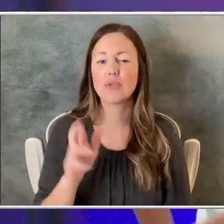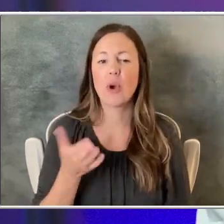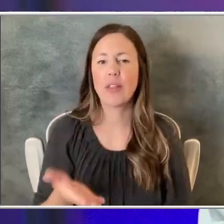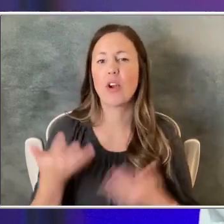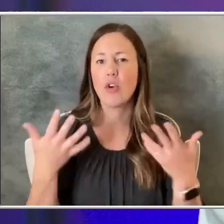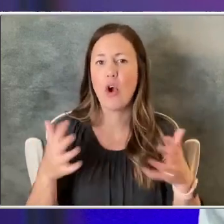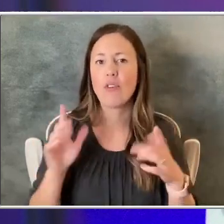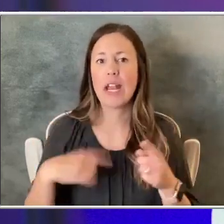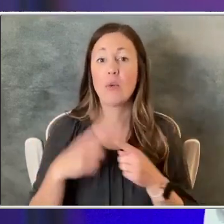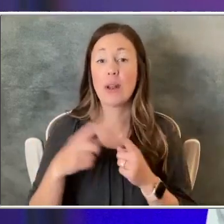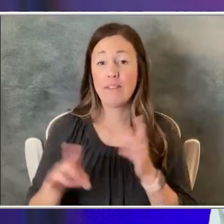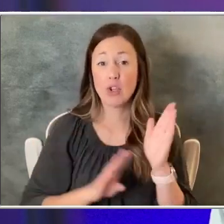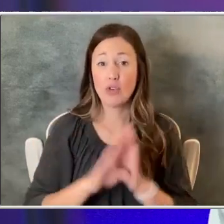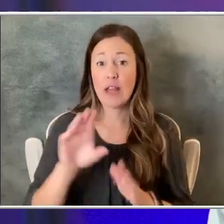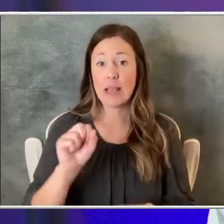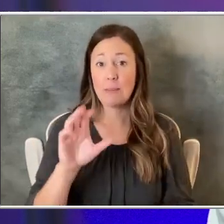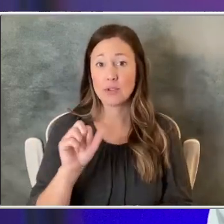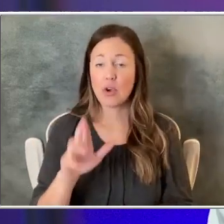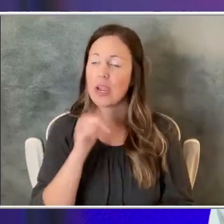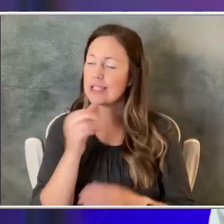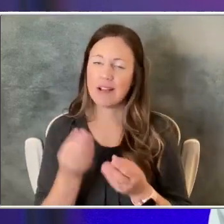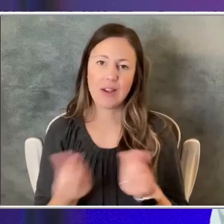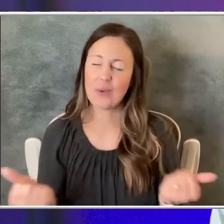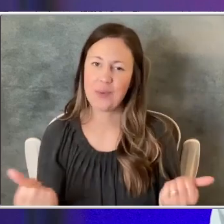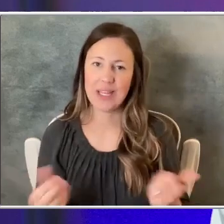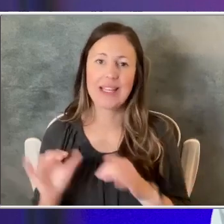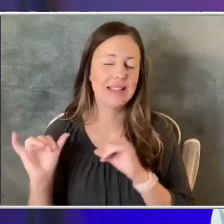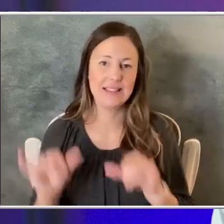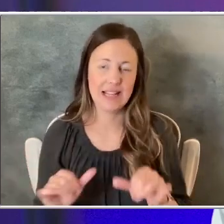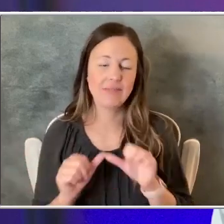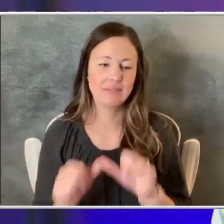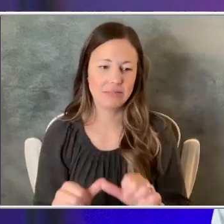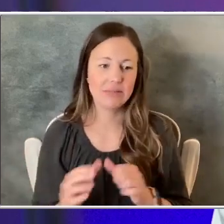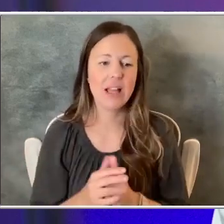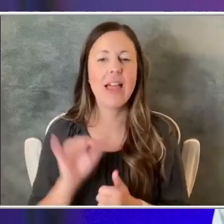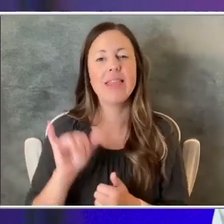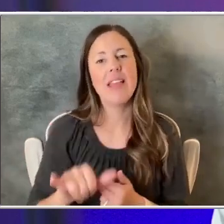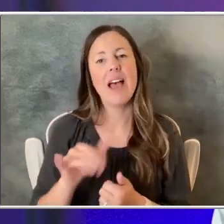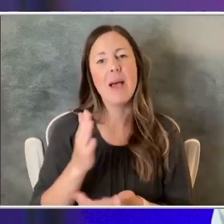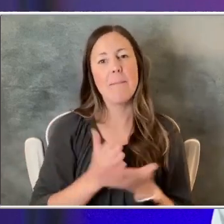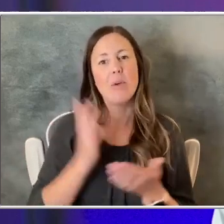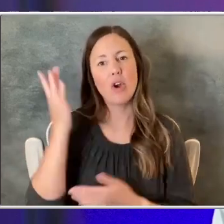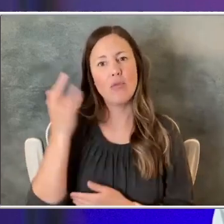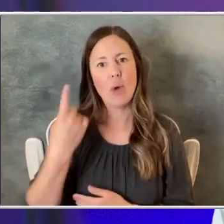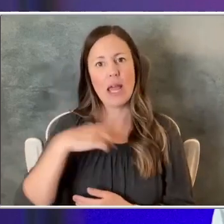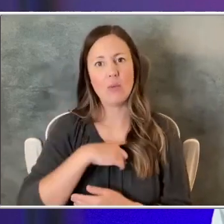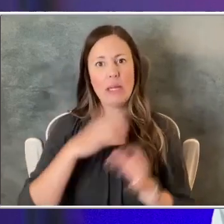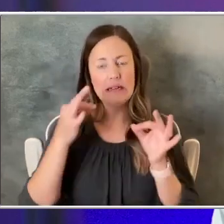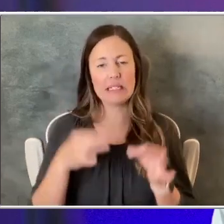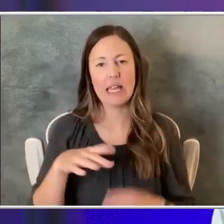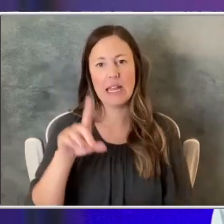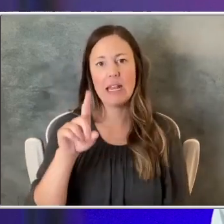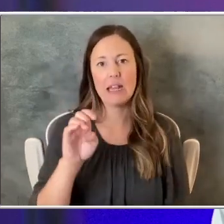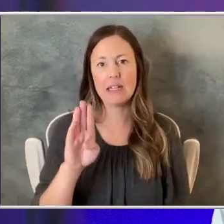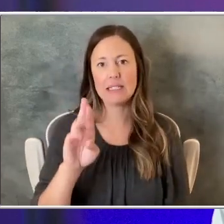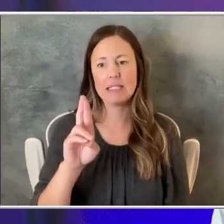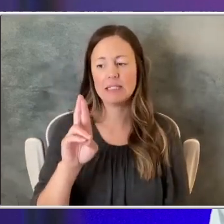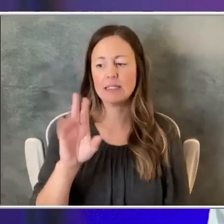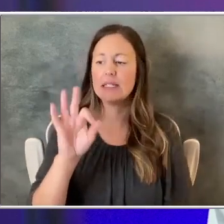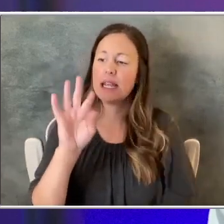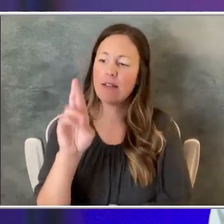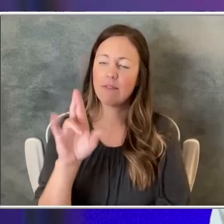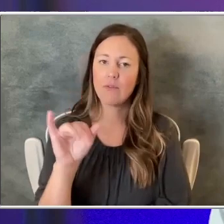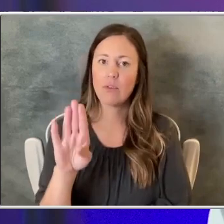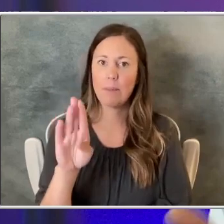develop scar, it's typically not going to go away. So that's part of why we decided to put a defibrillator in after the procedures. We felt